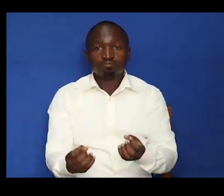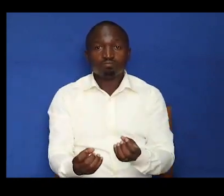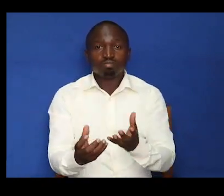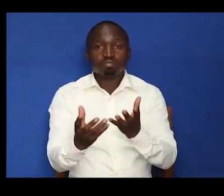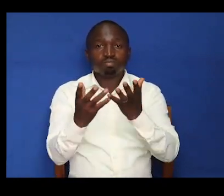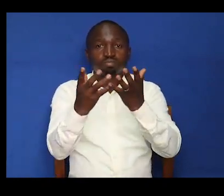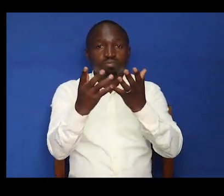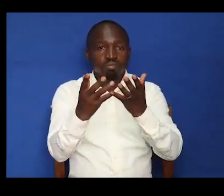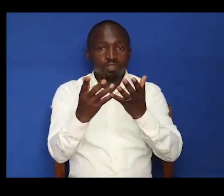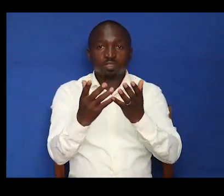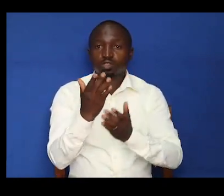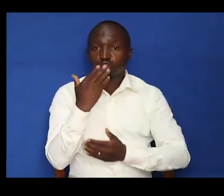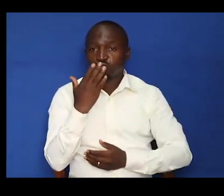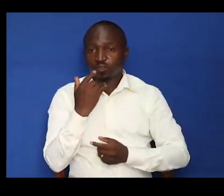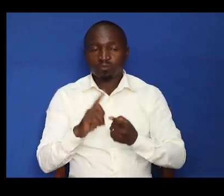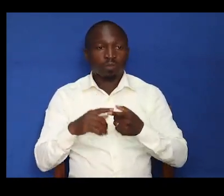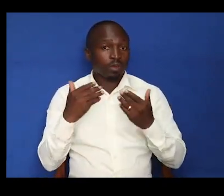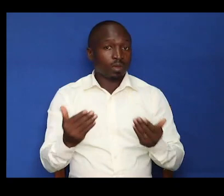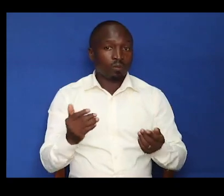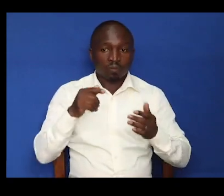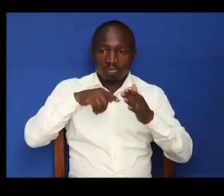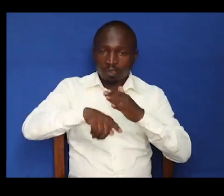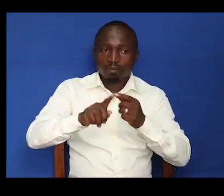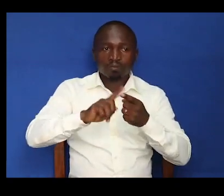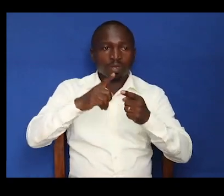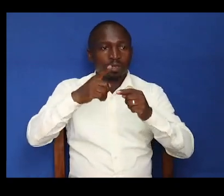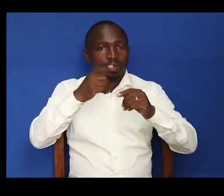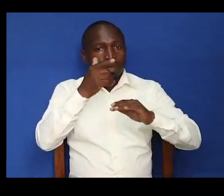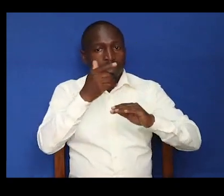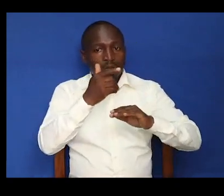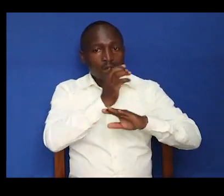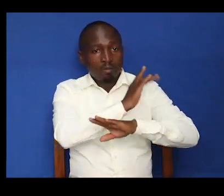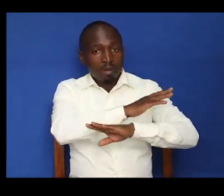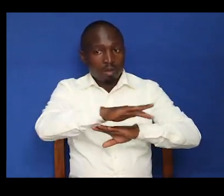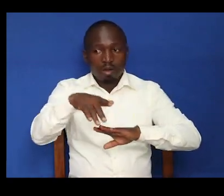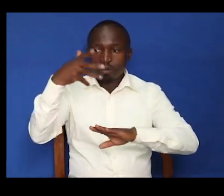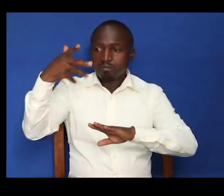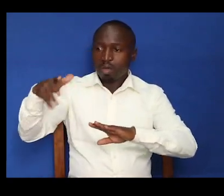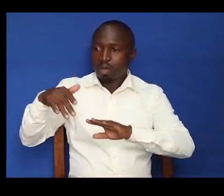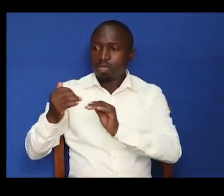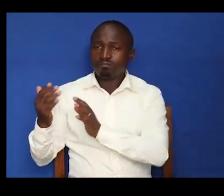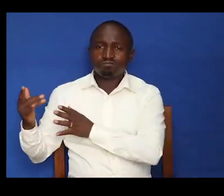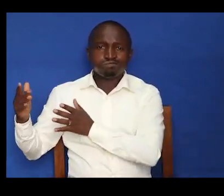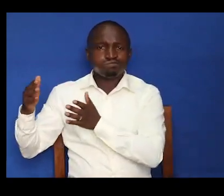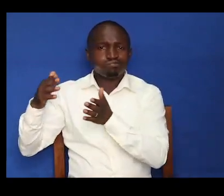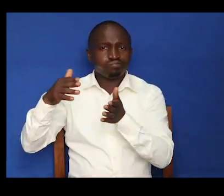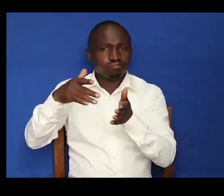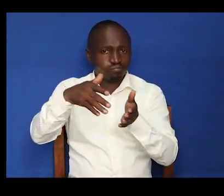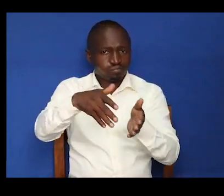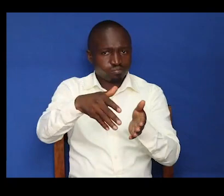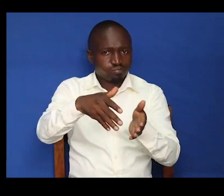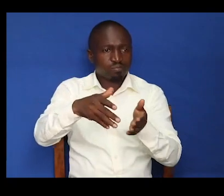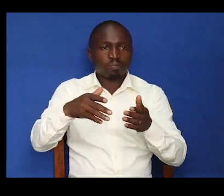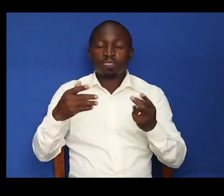But if into the oceanic basin, fresh water discharged, fresh water